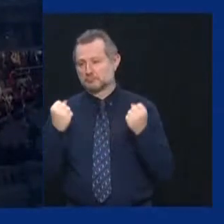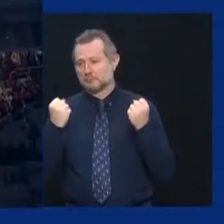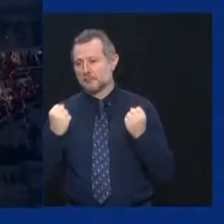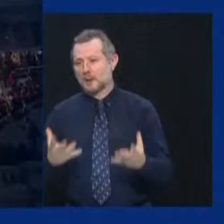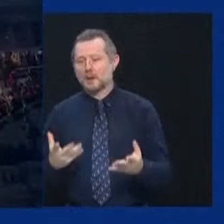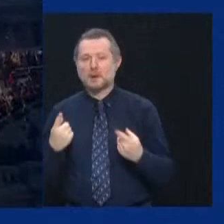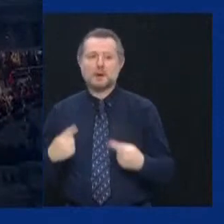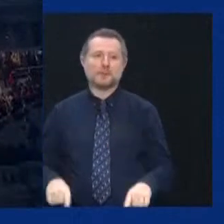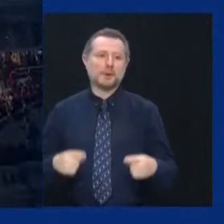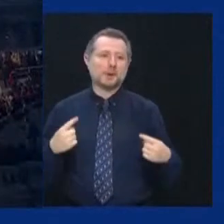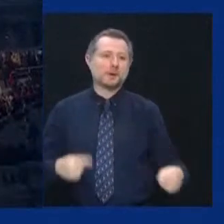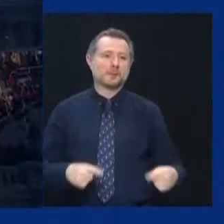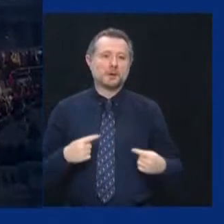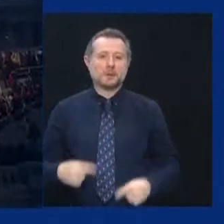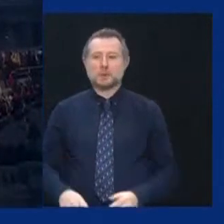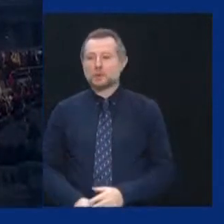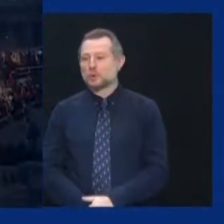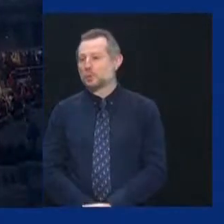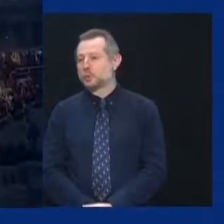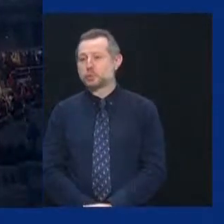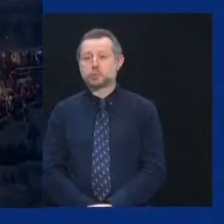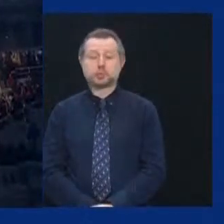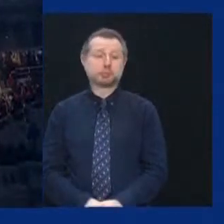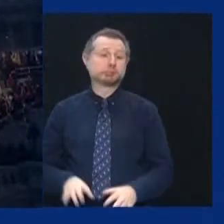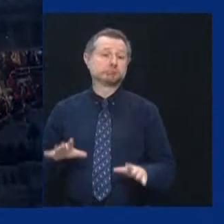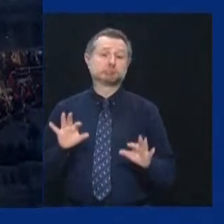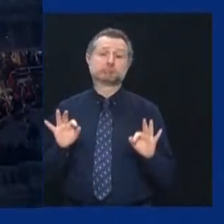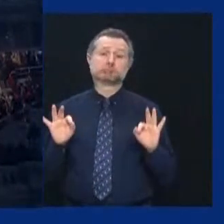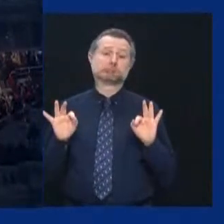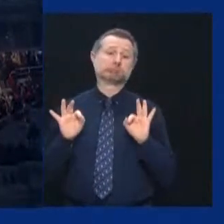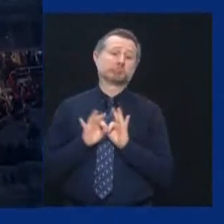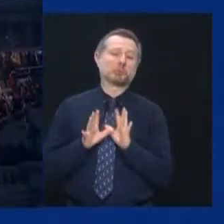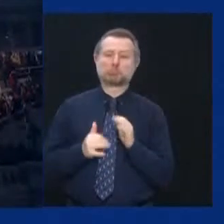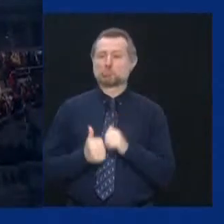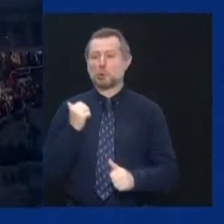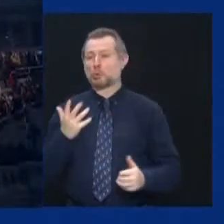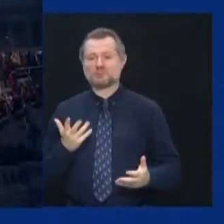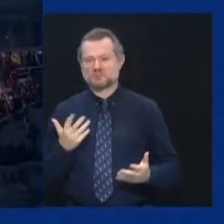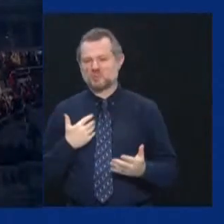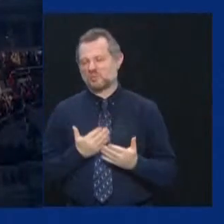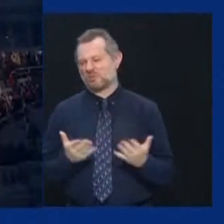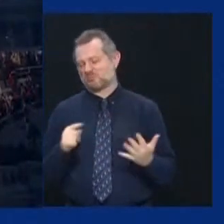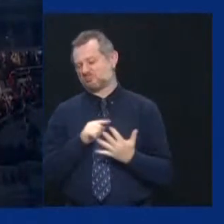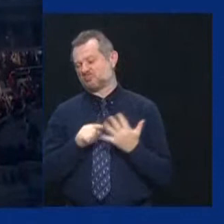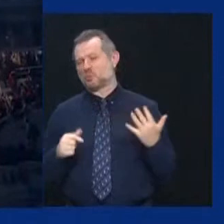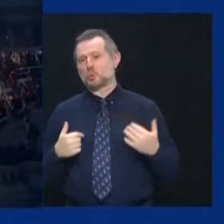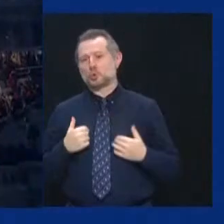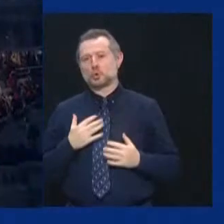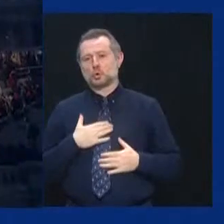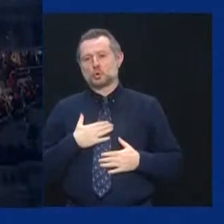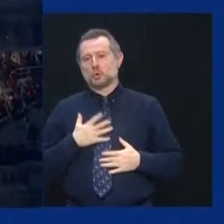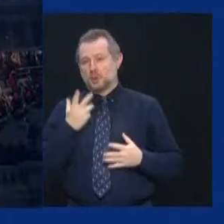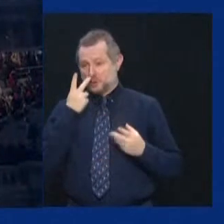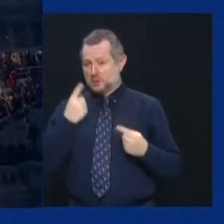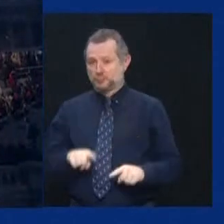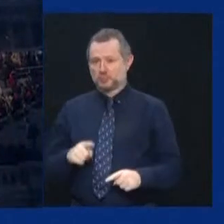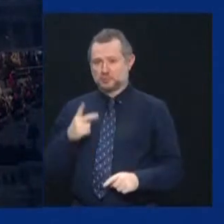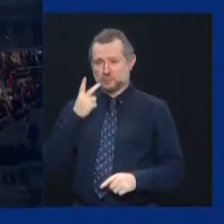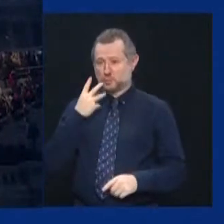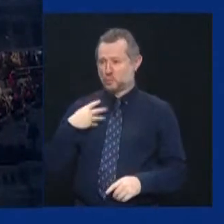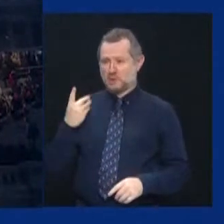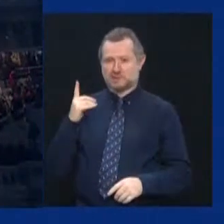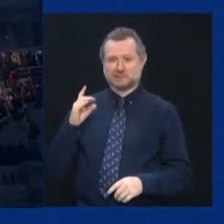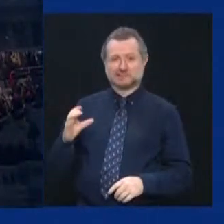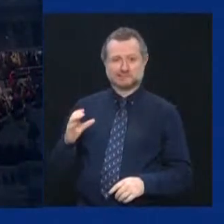And the most crucial thing that happened, the most lasting thing that happened, is what happened in Washington,